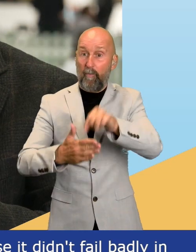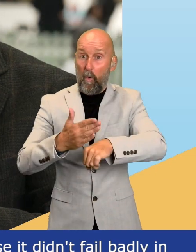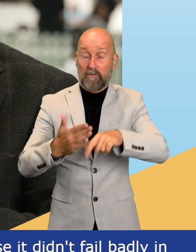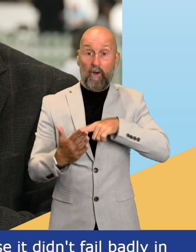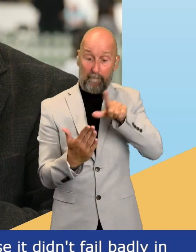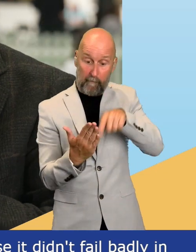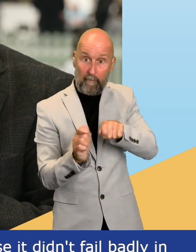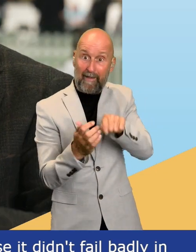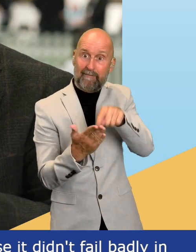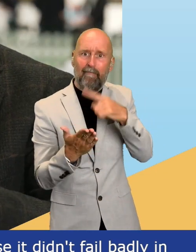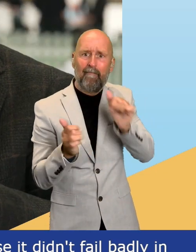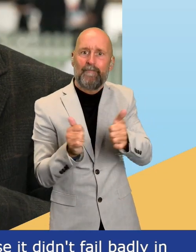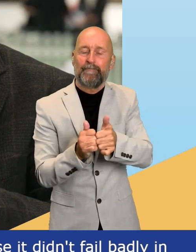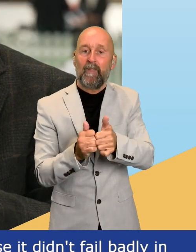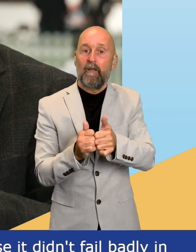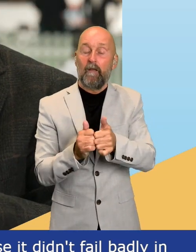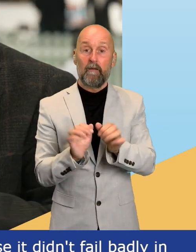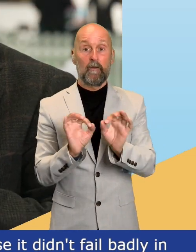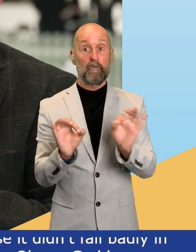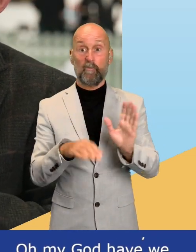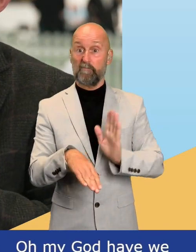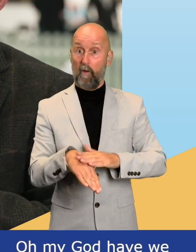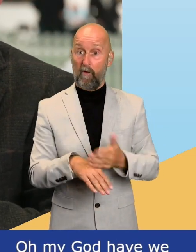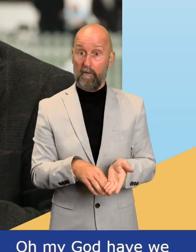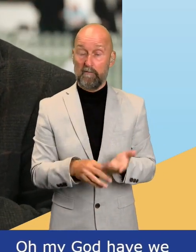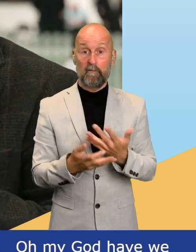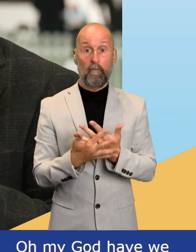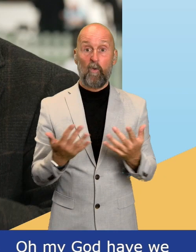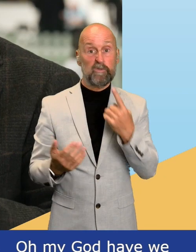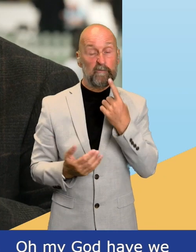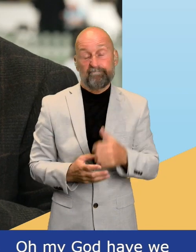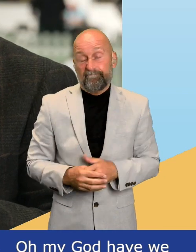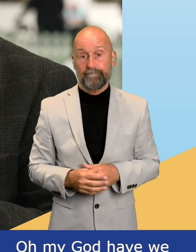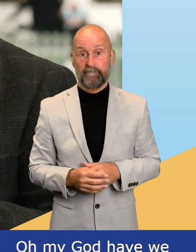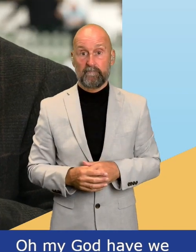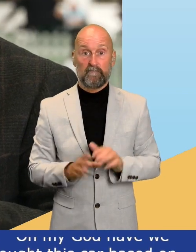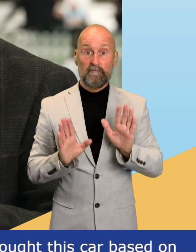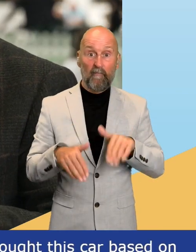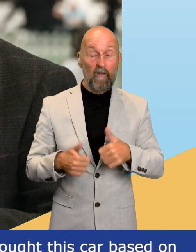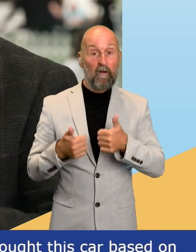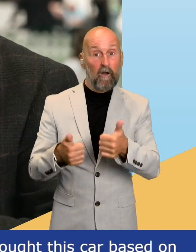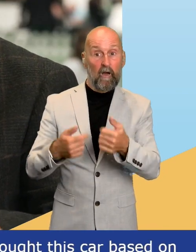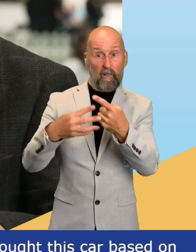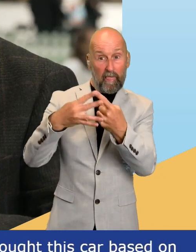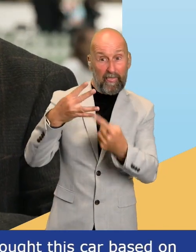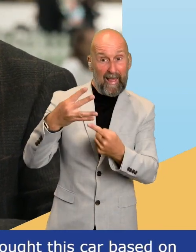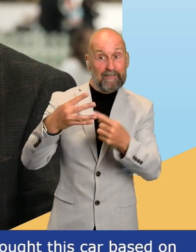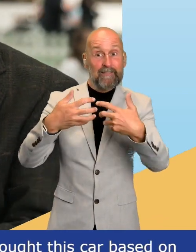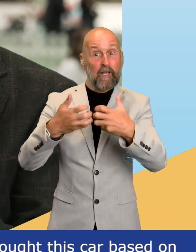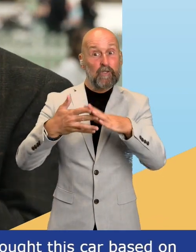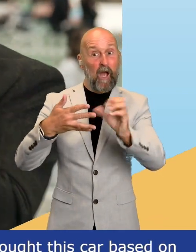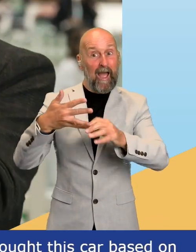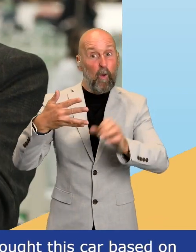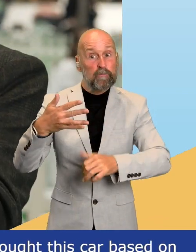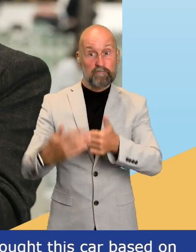on our recommendation? Actually, no one was bothered. In fact, most people were going, actually, I'm glad it doesn't have this technology. I don't like this stuff anyway.